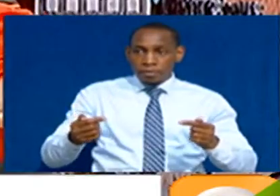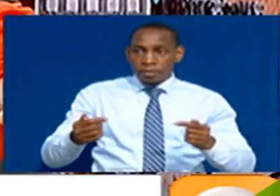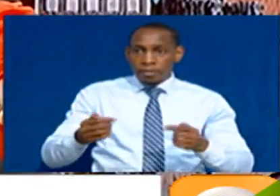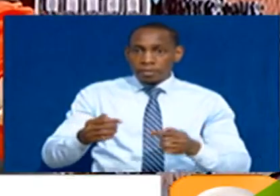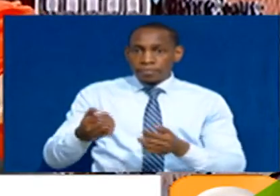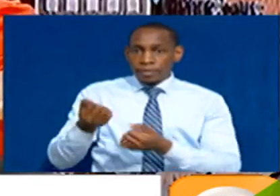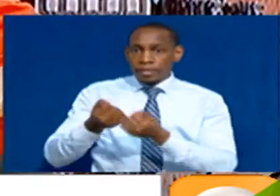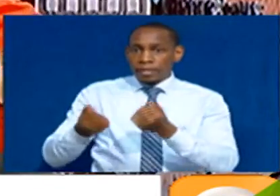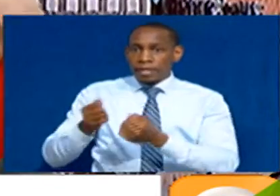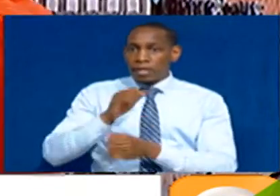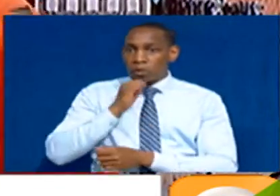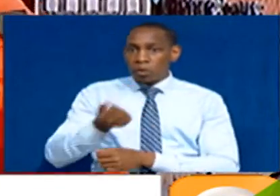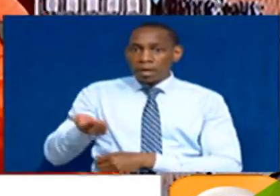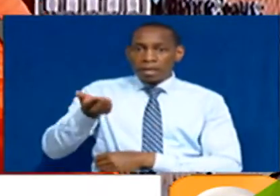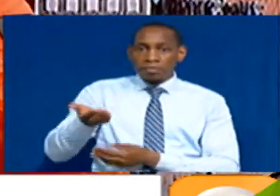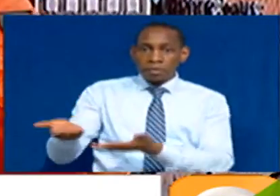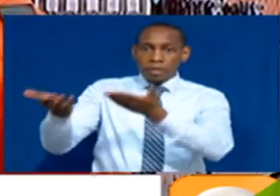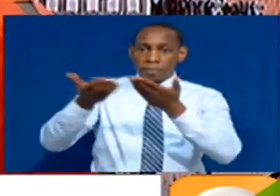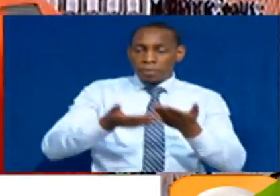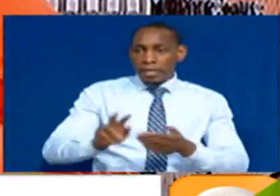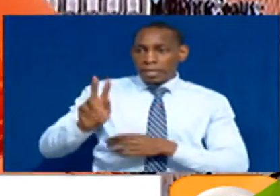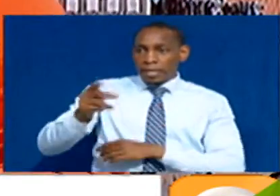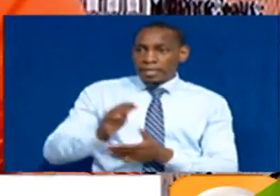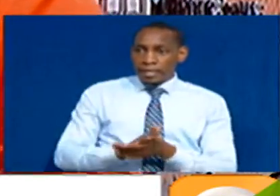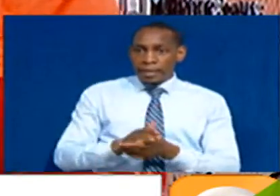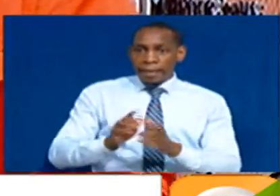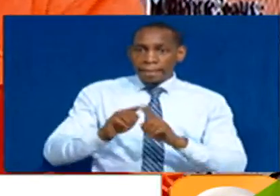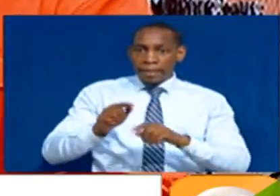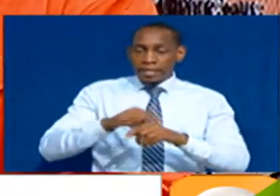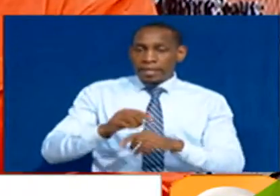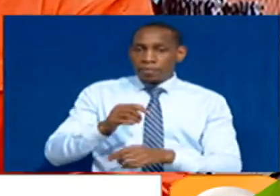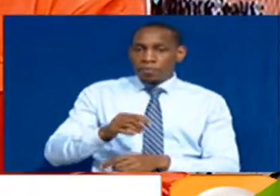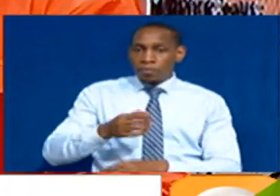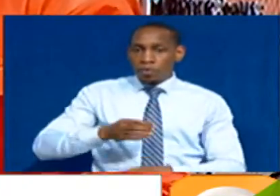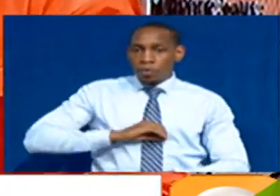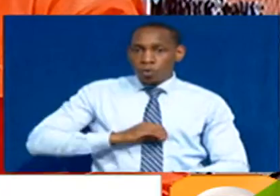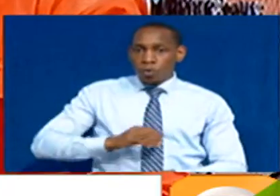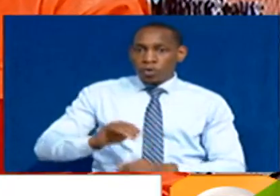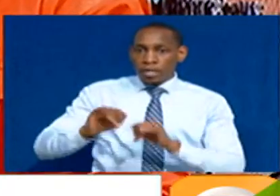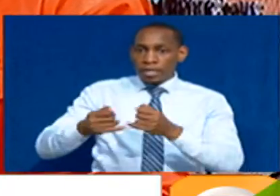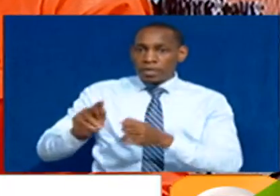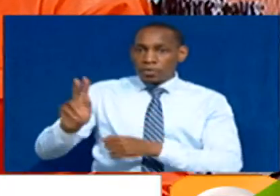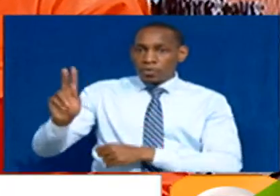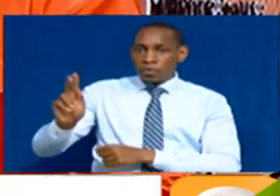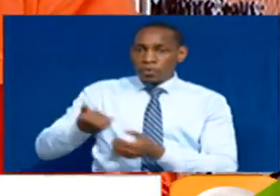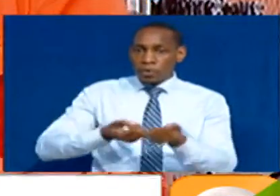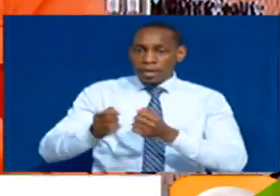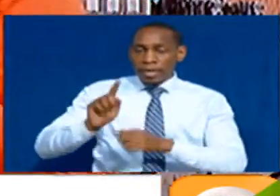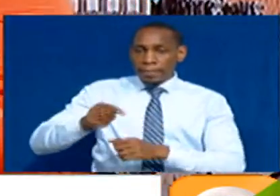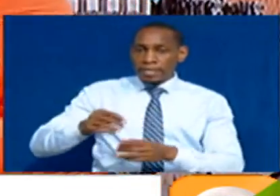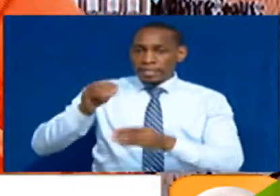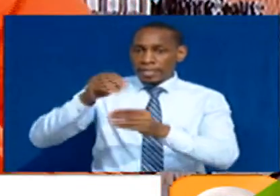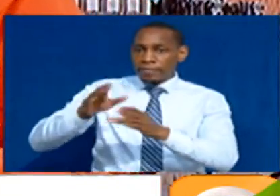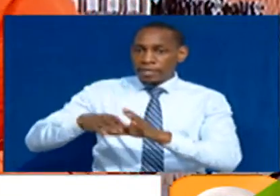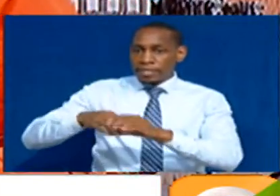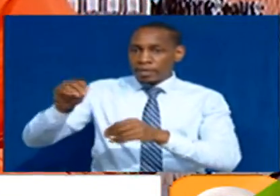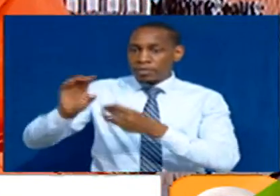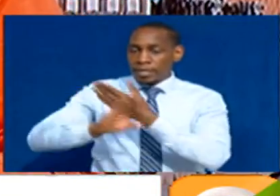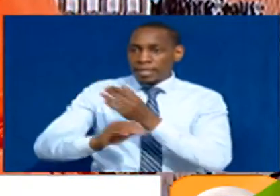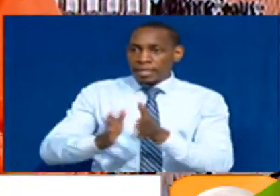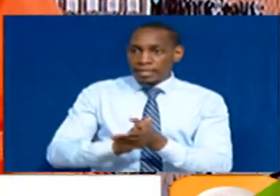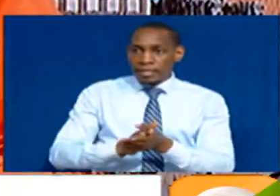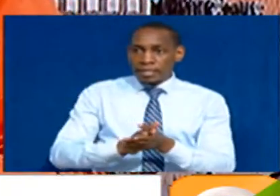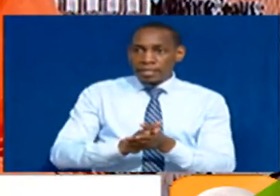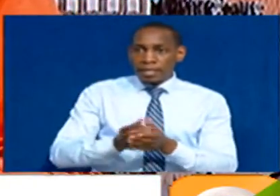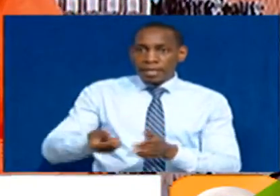vehicles in this country. But if me owning a new car, I have to invest abroad because the interest that I get here